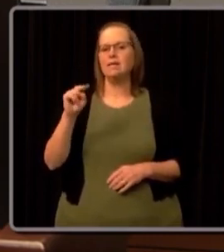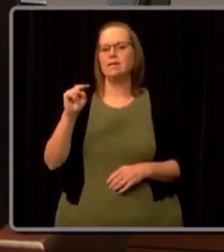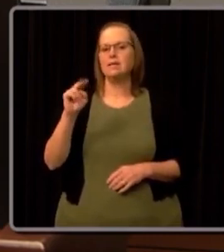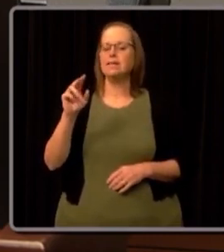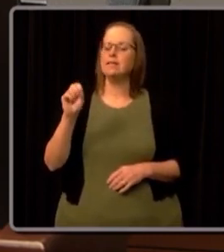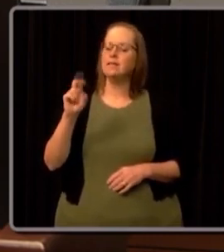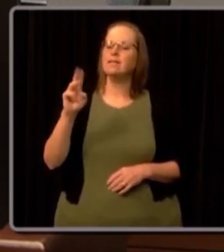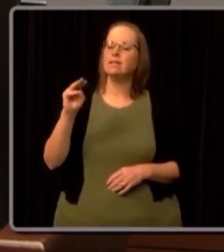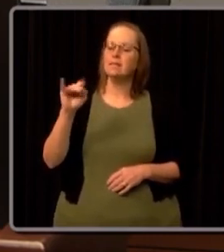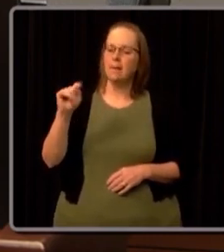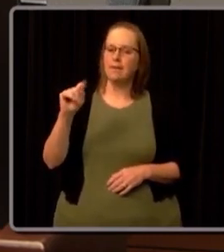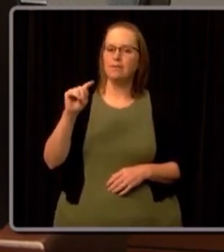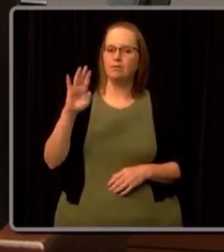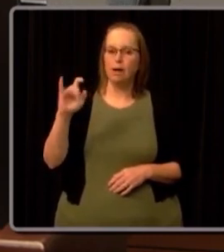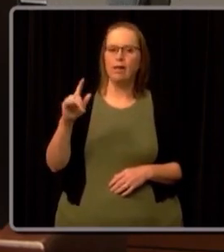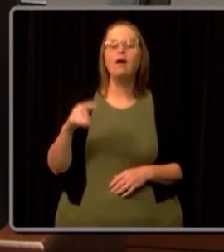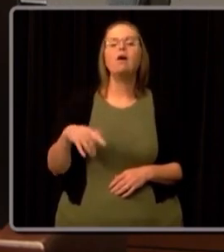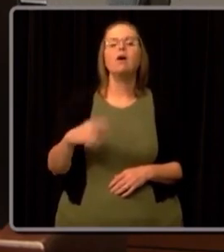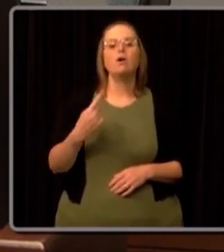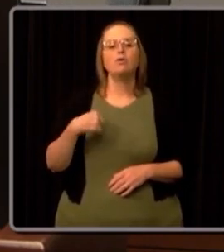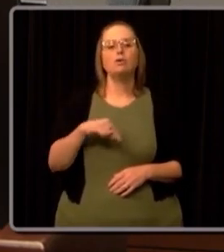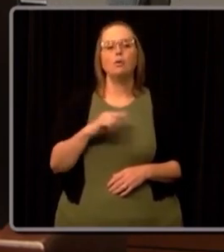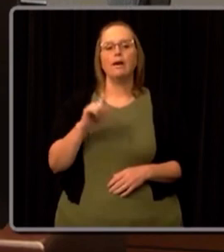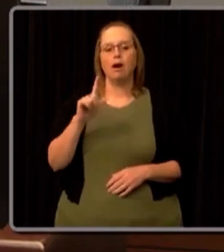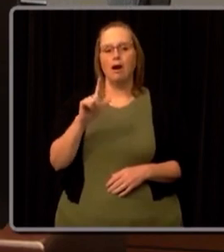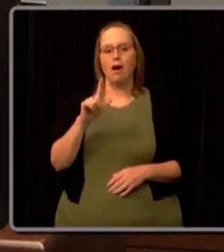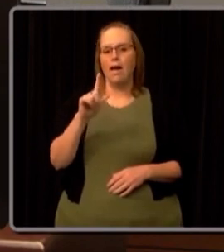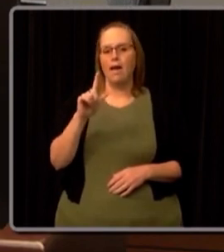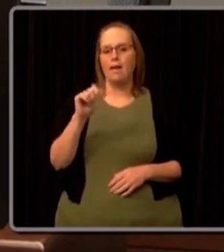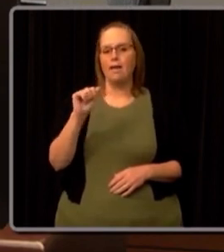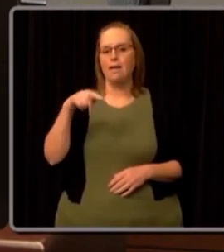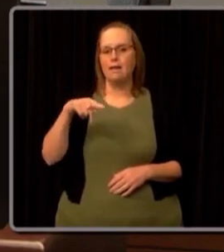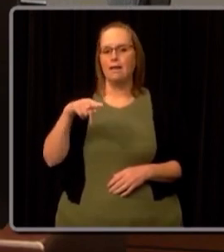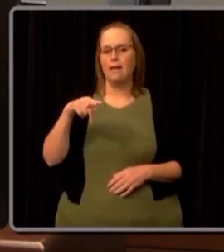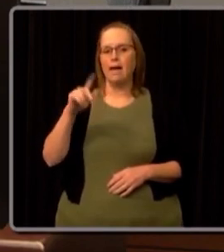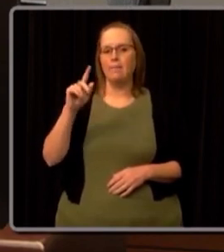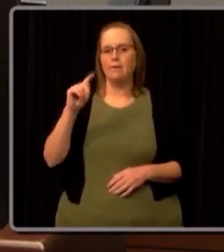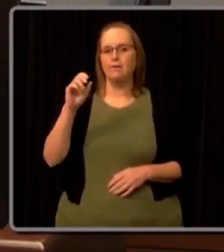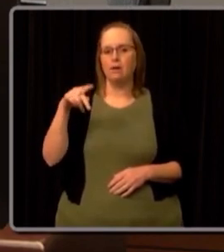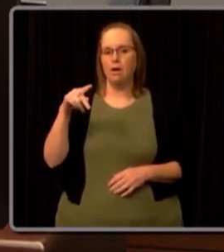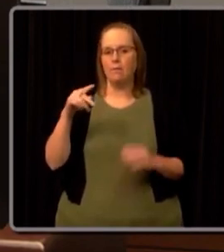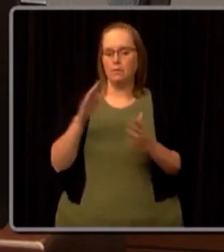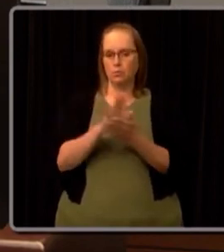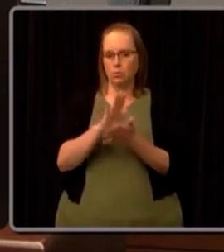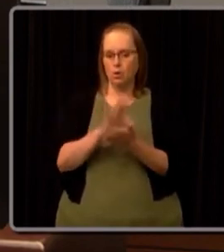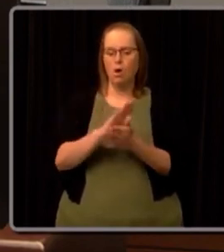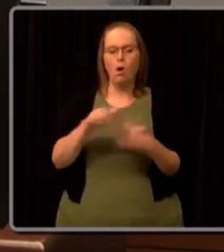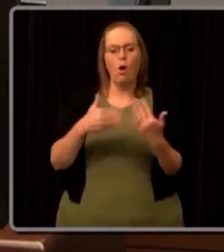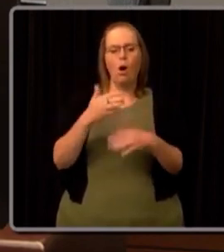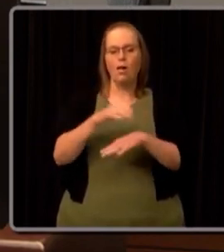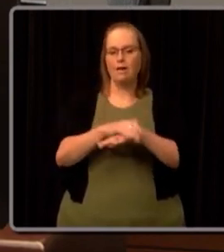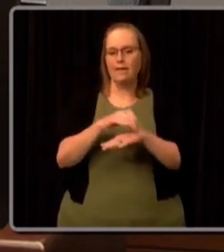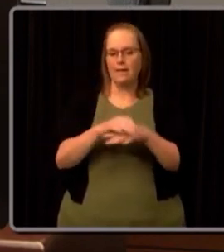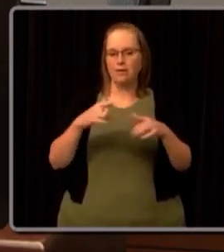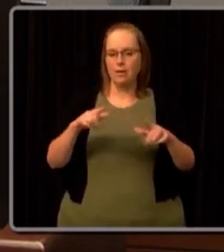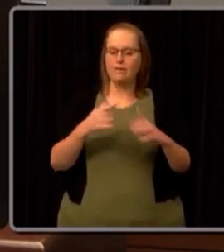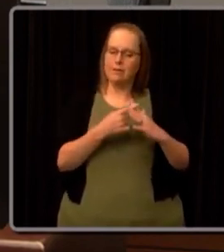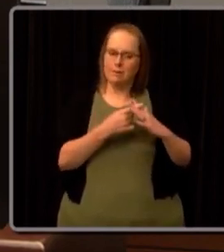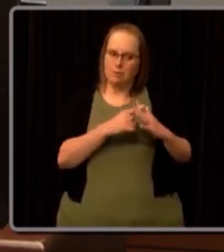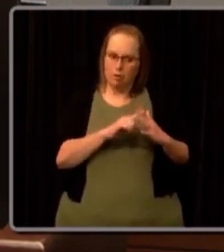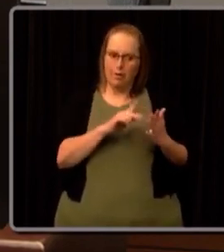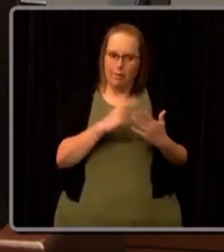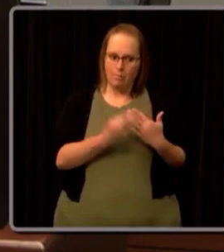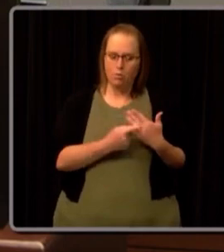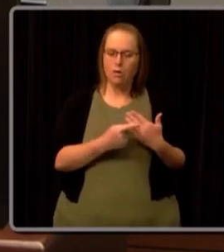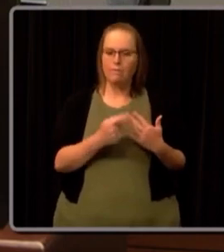perspective. We are a lab site school, and all of the English language arts teachers at Summit Trail have been piloting the program for the past